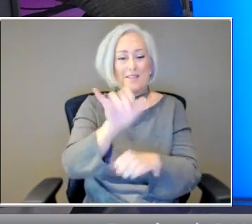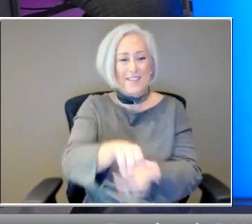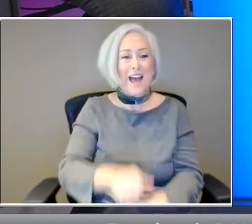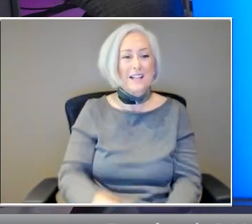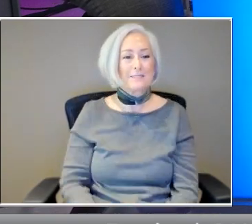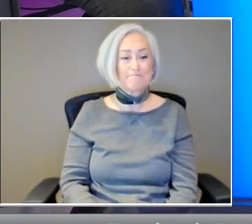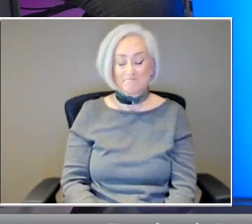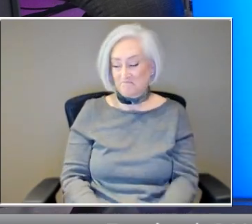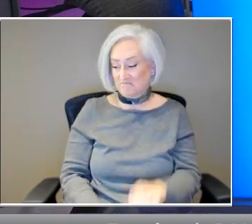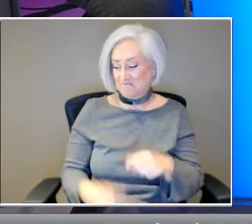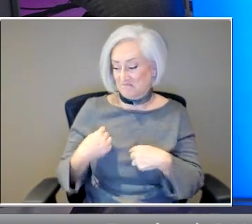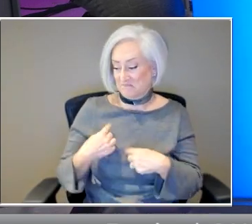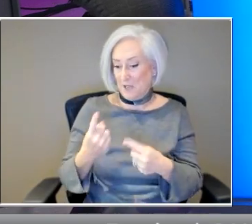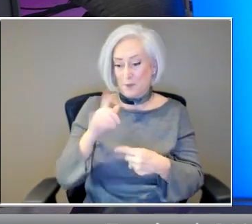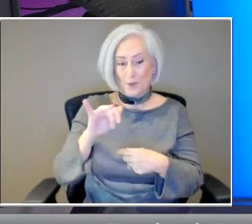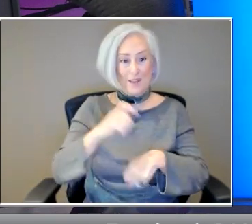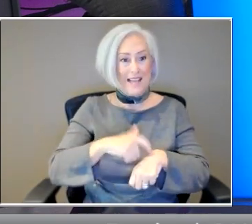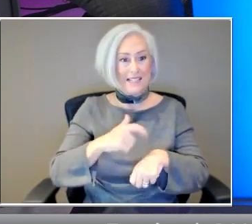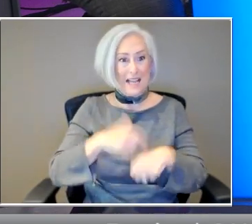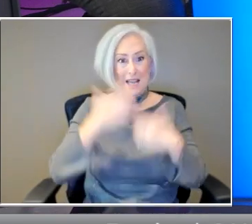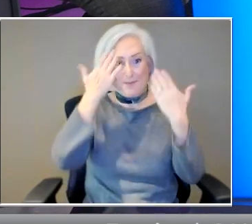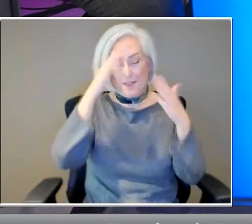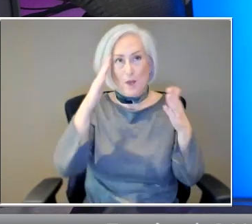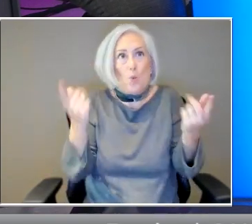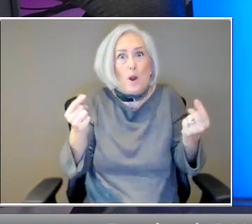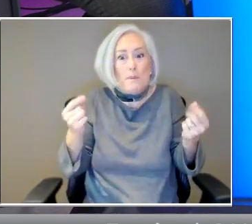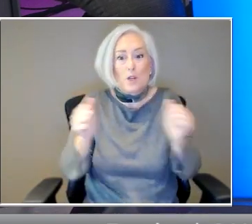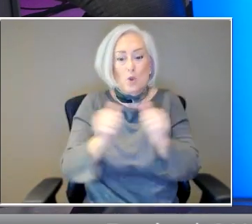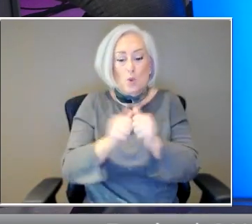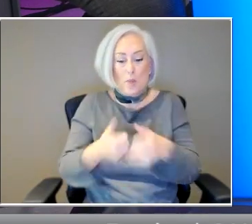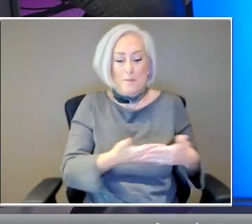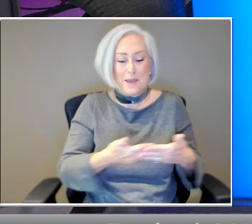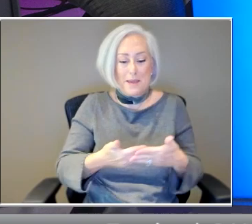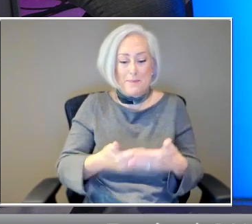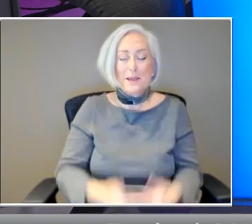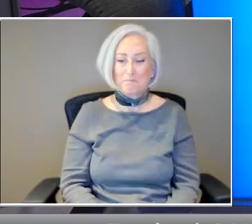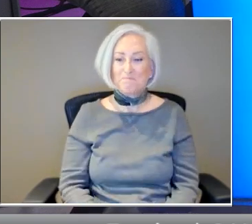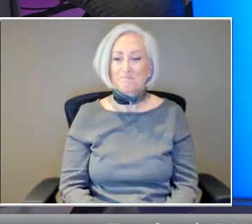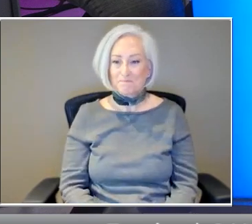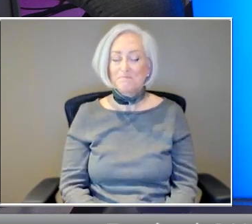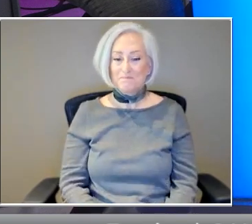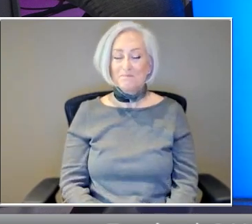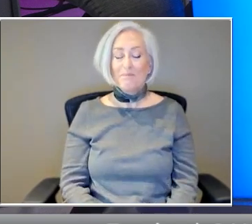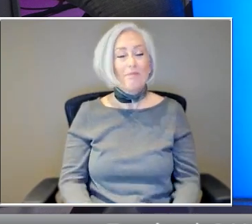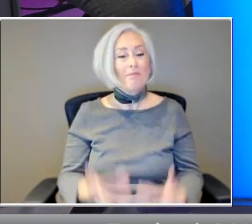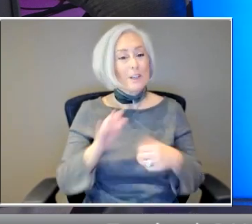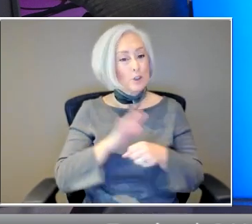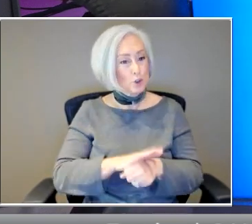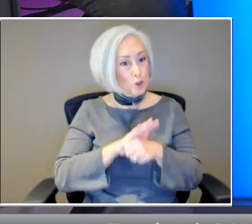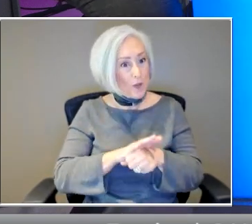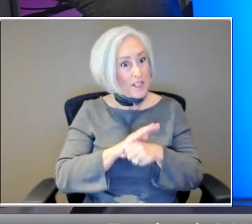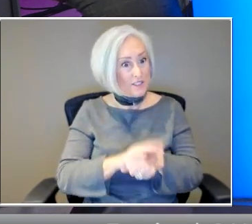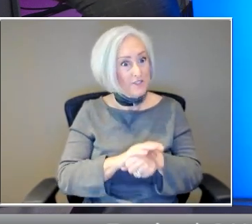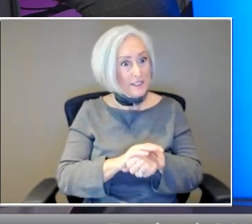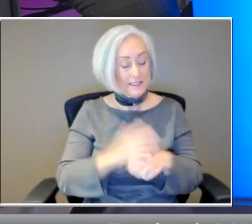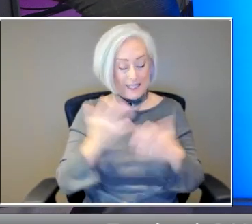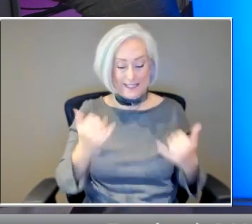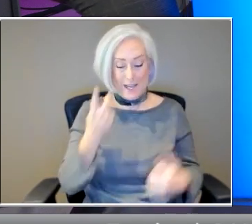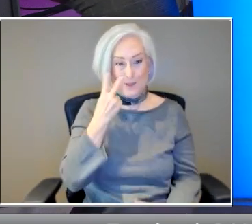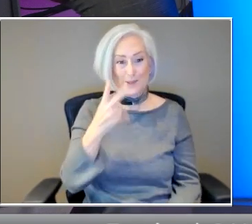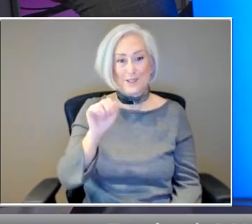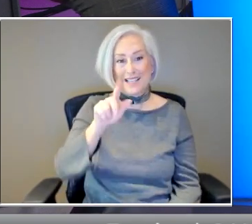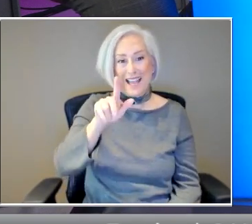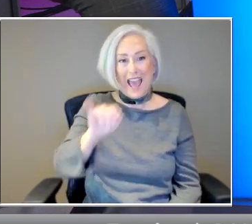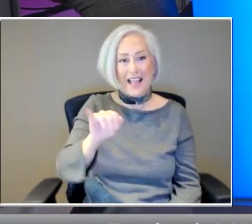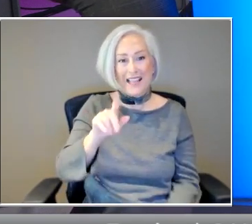like, what am I going to do with this baby? sure, so stressful. And now to see Allie now, I cannot imagine. Hollow eyes